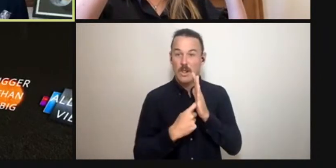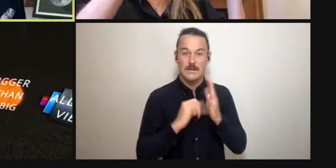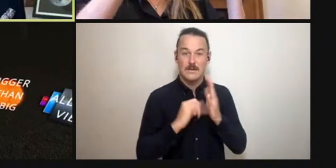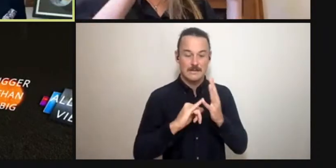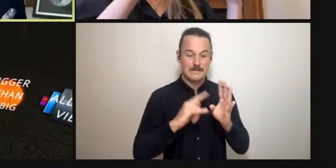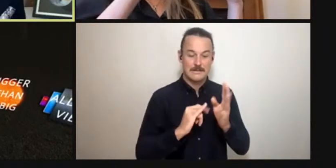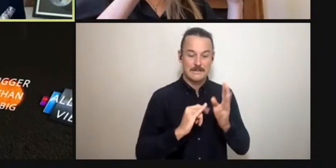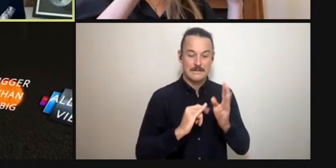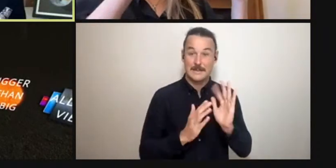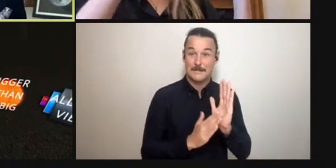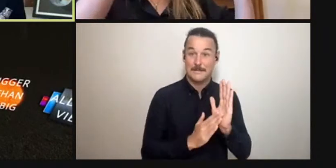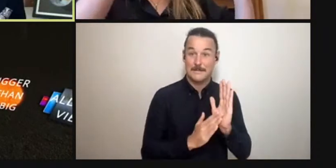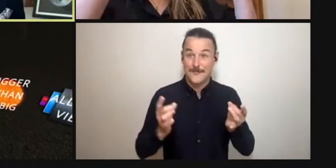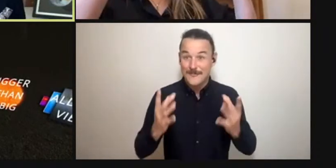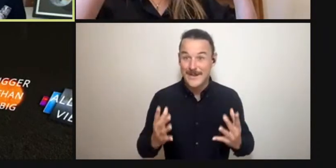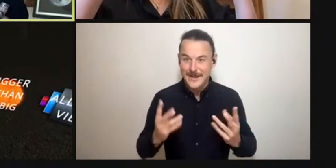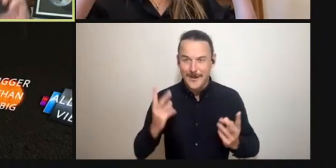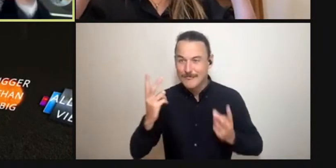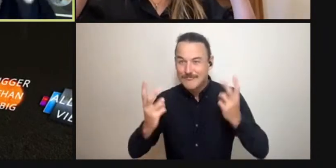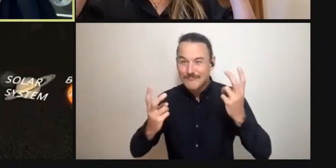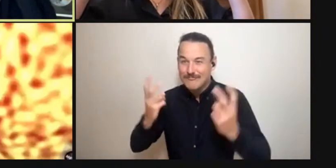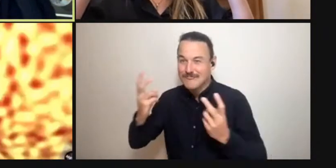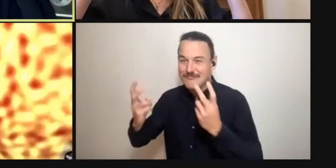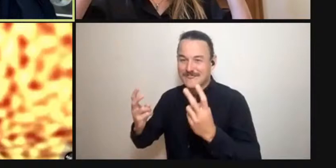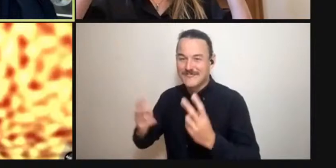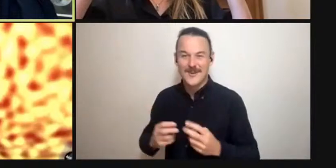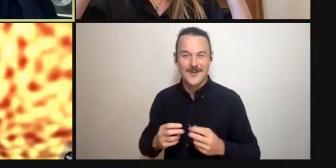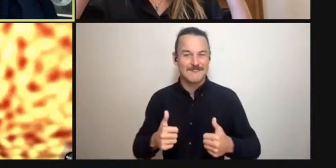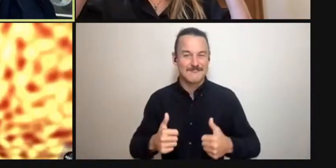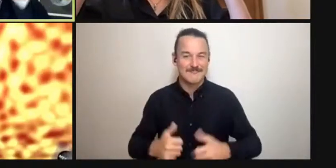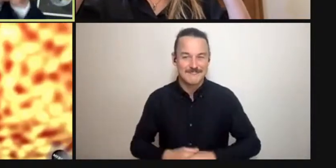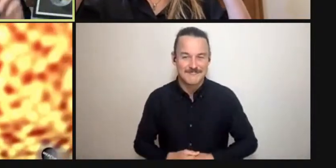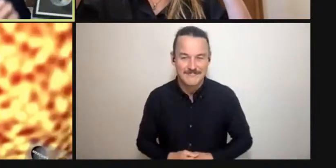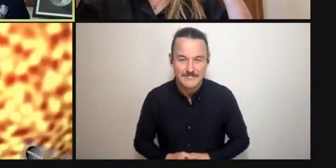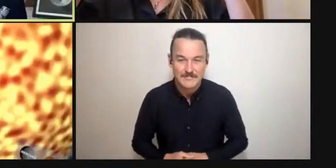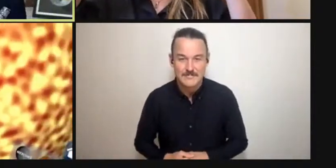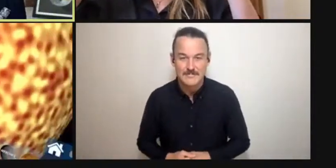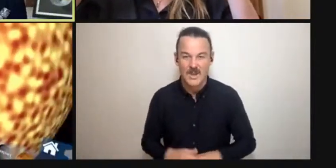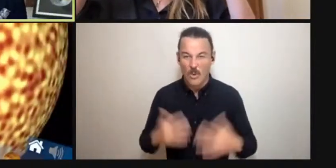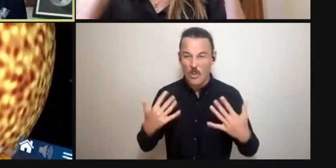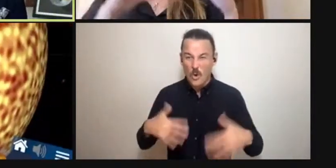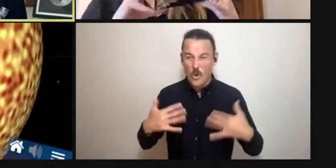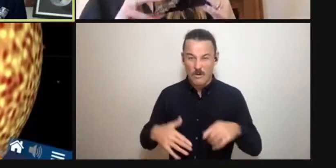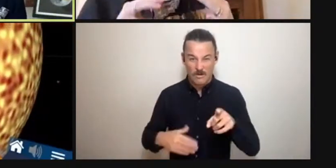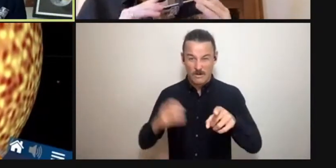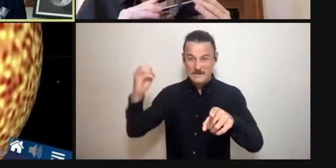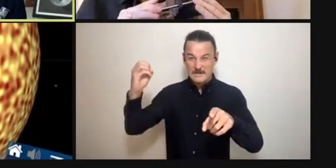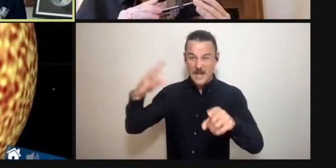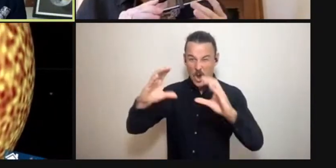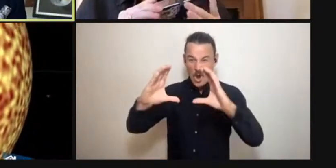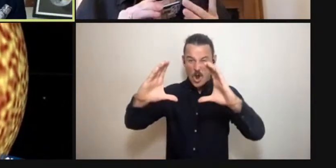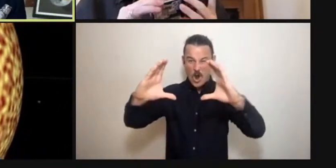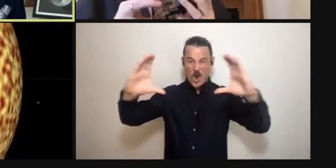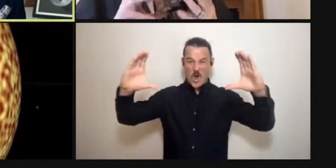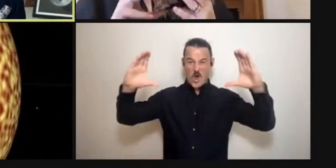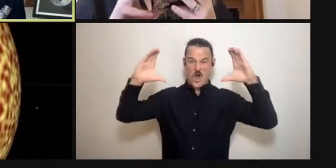me. All right. Wow, that's a big sun. That's what I've got right in my face.